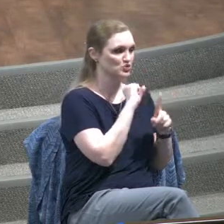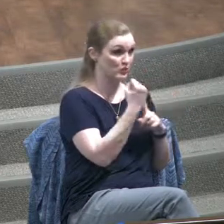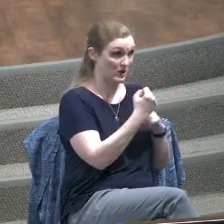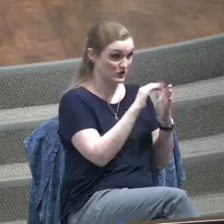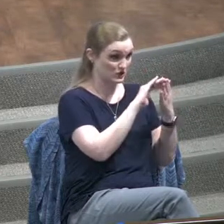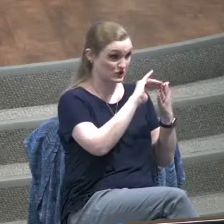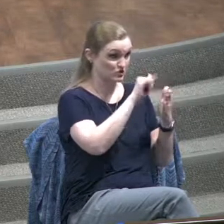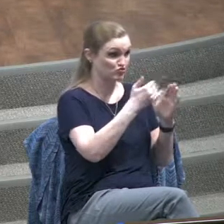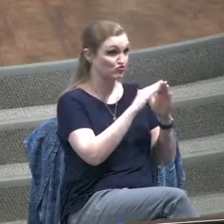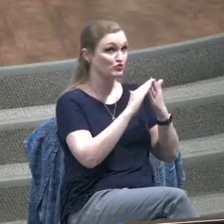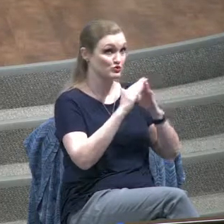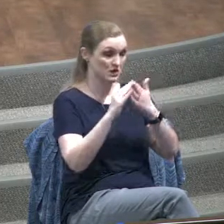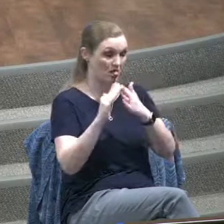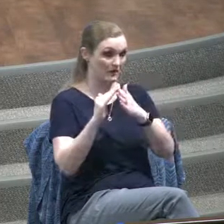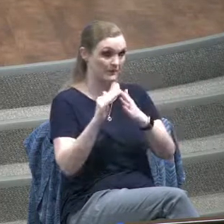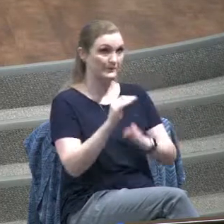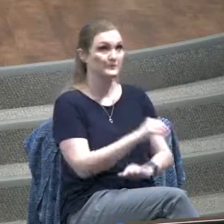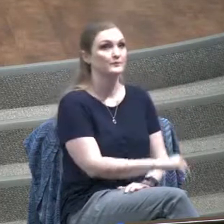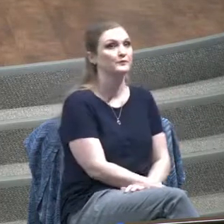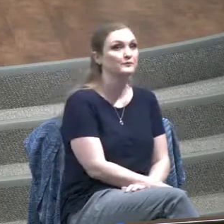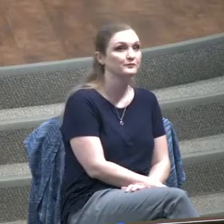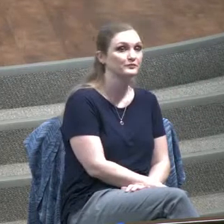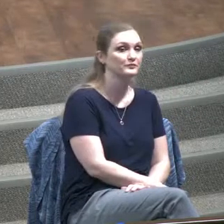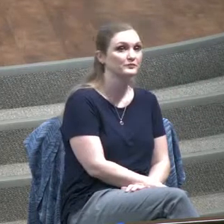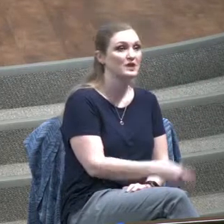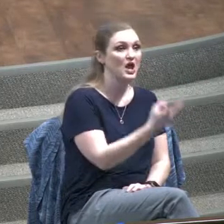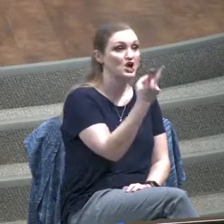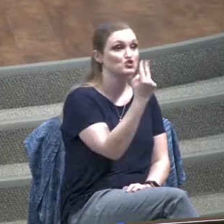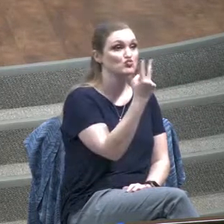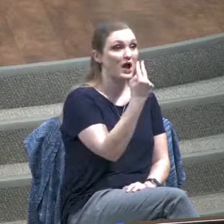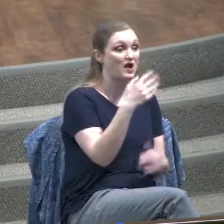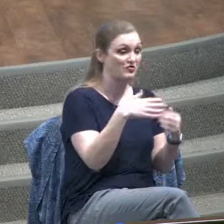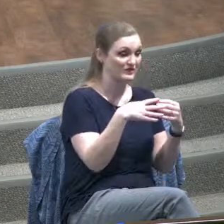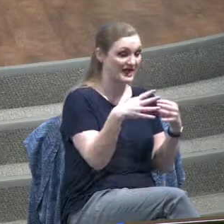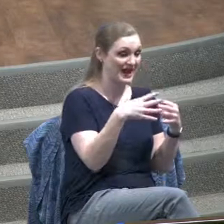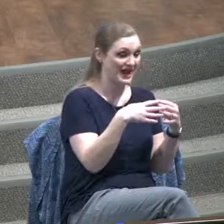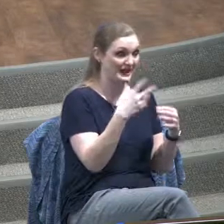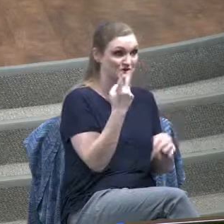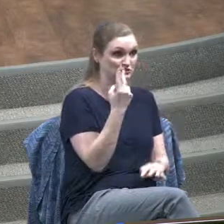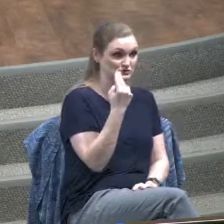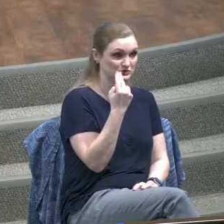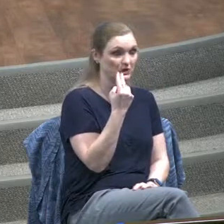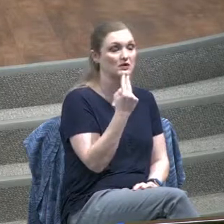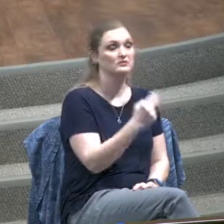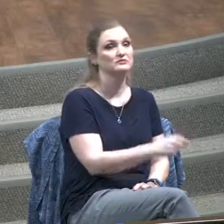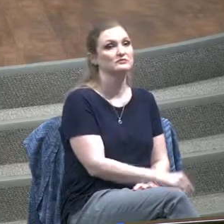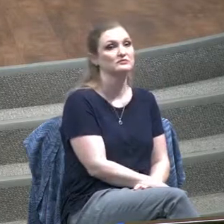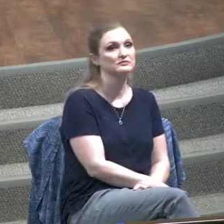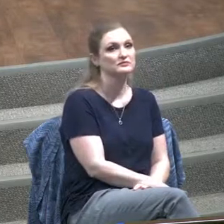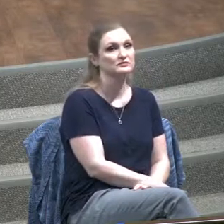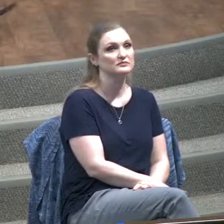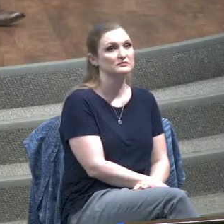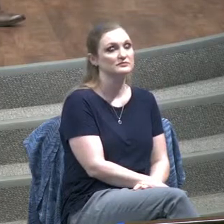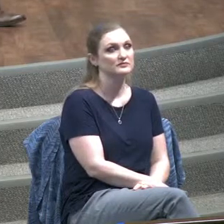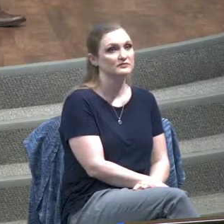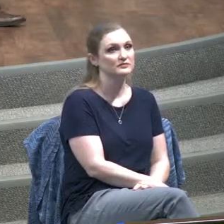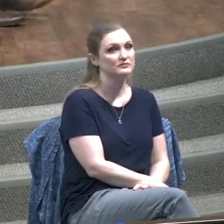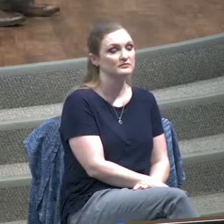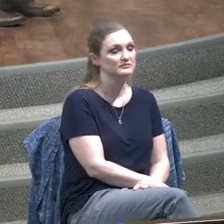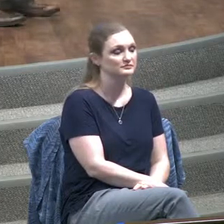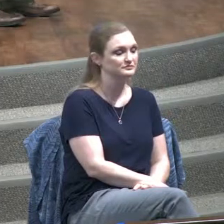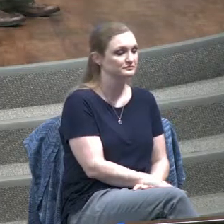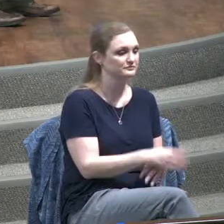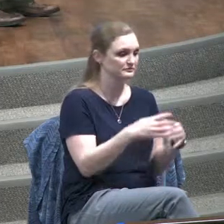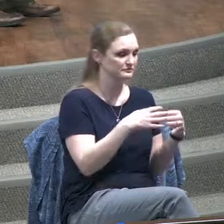around Jerusalem. There are 12 gates. There are 12 gates